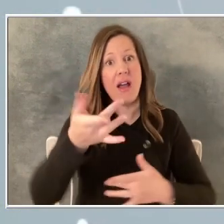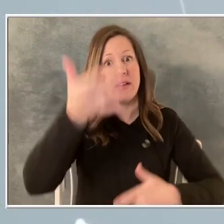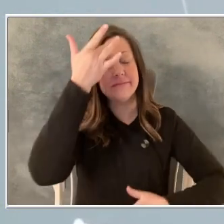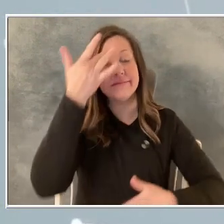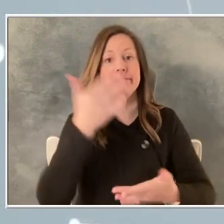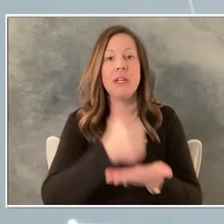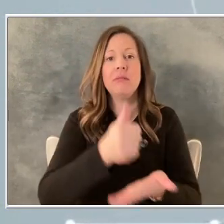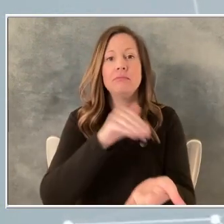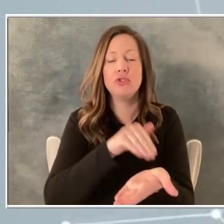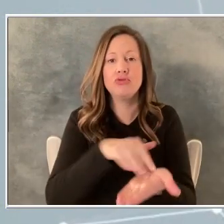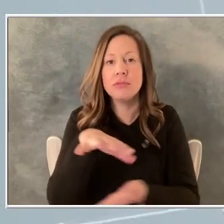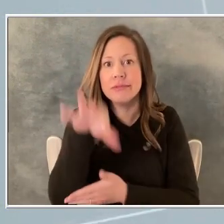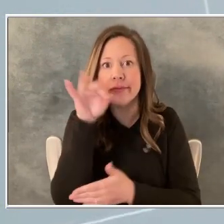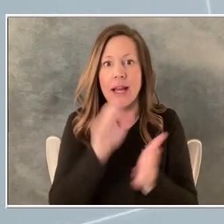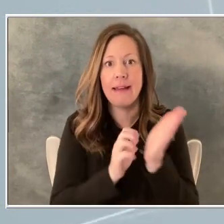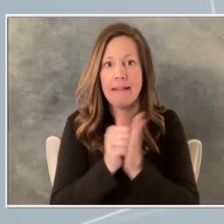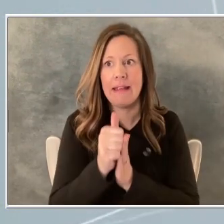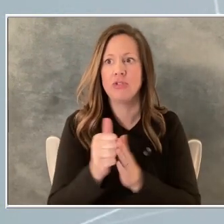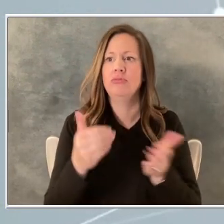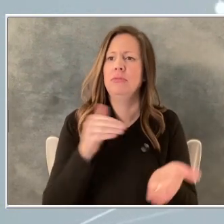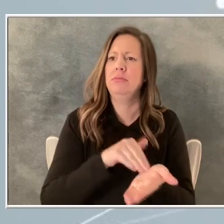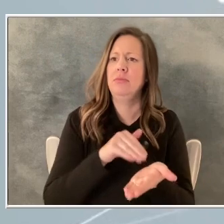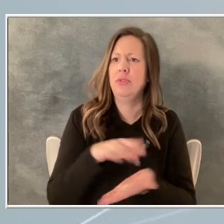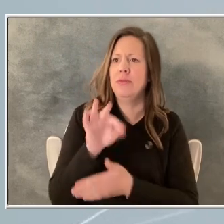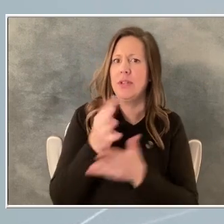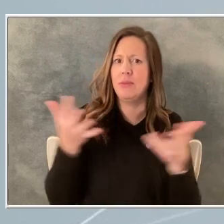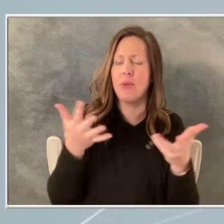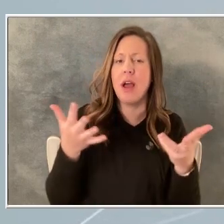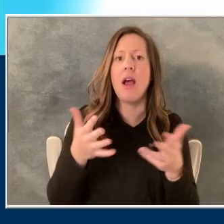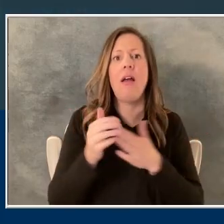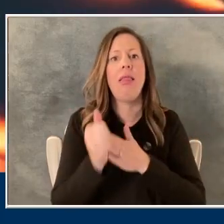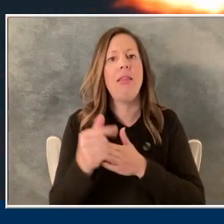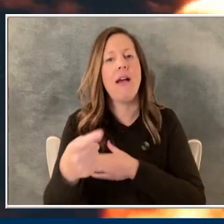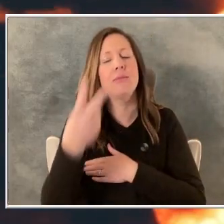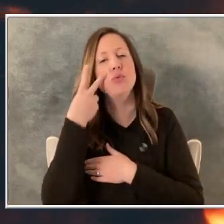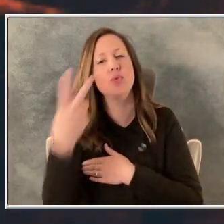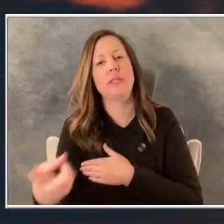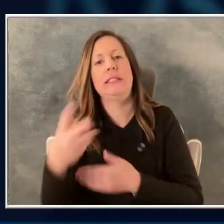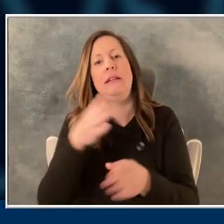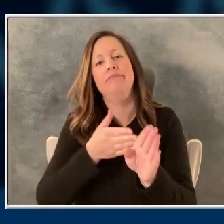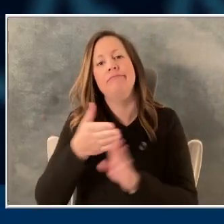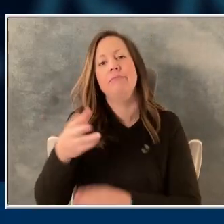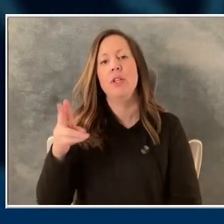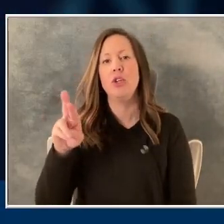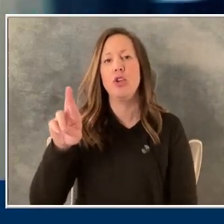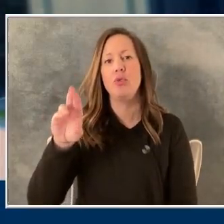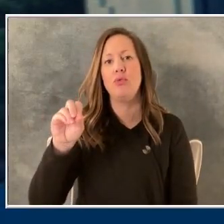What doctors saw that led this survivor to see a urologist.